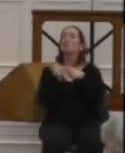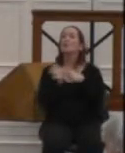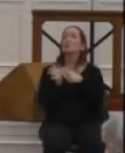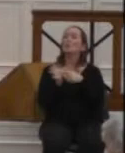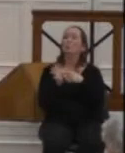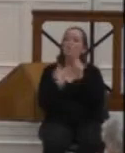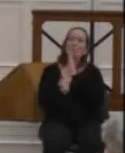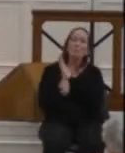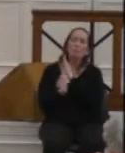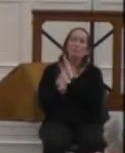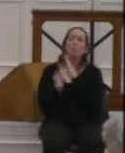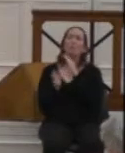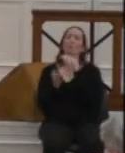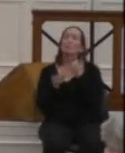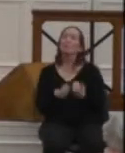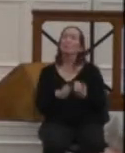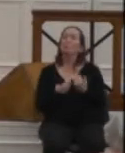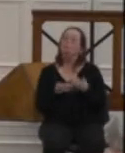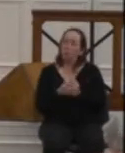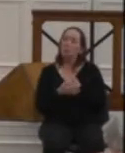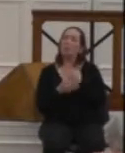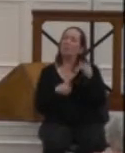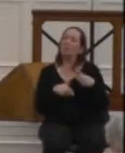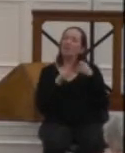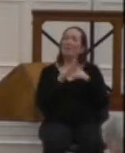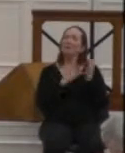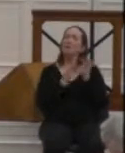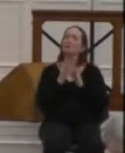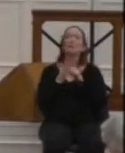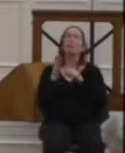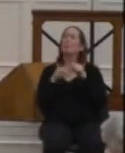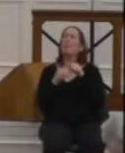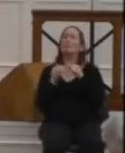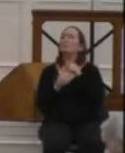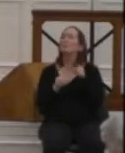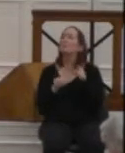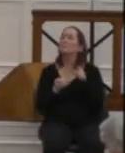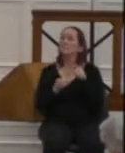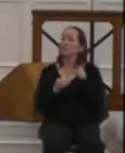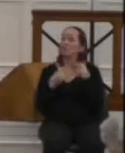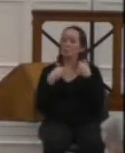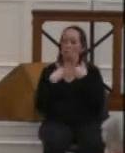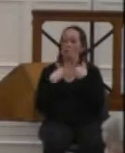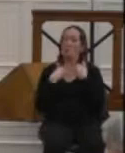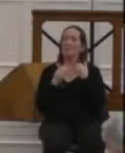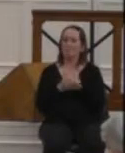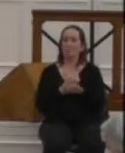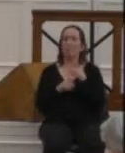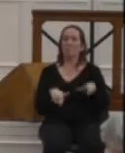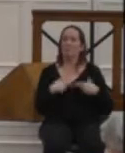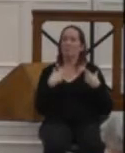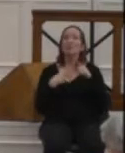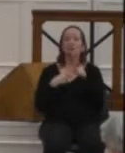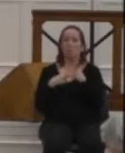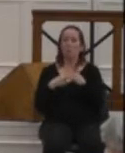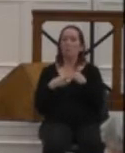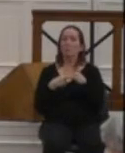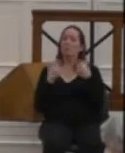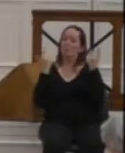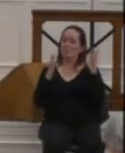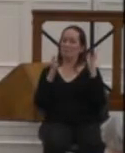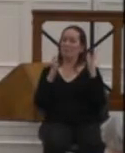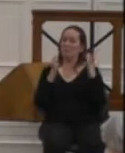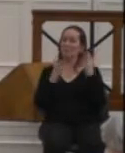in Jesus. What about you? Do you have that new life? Have you been born